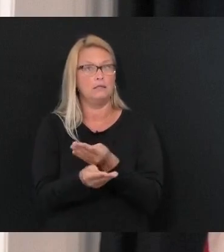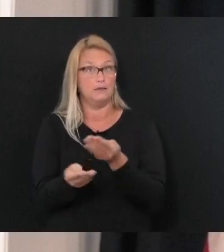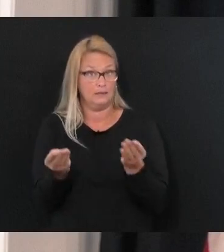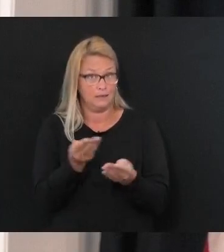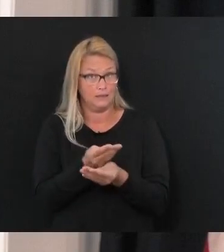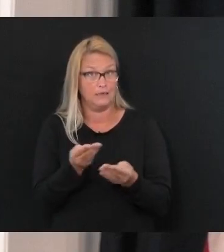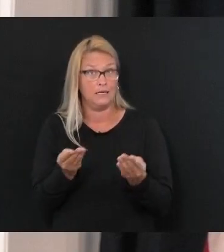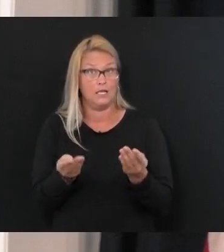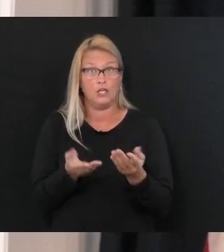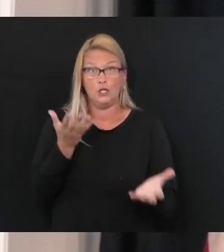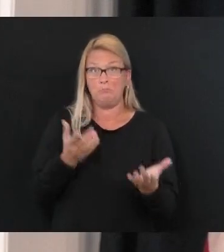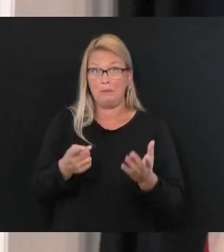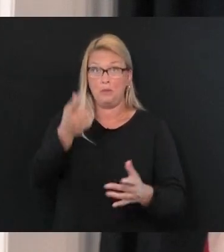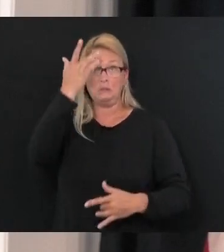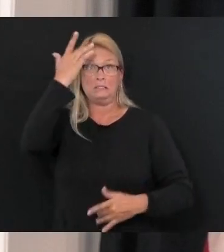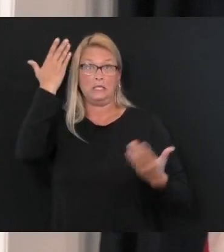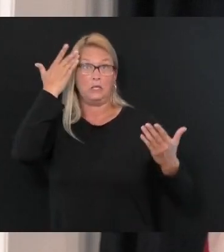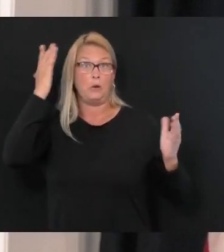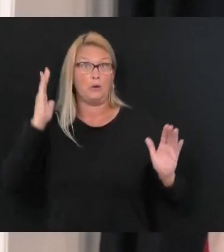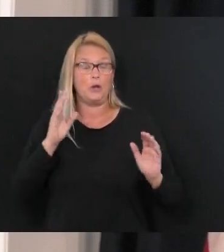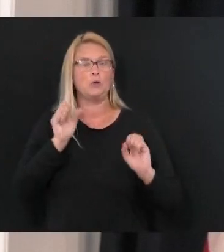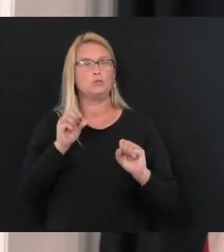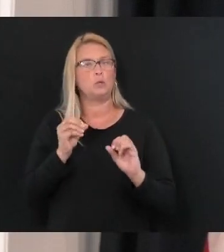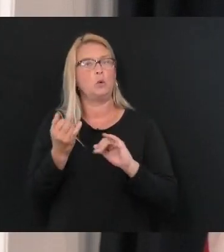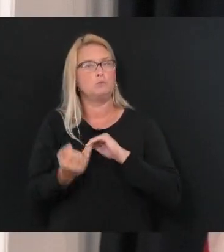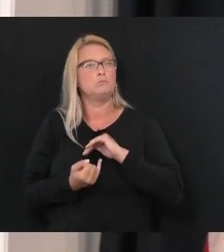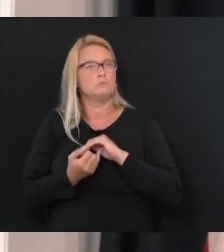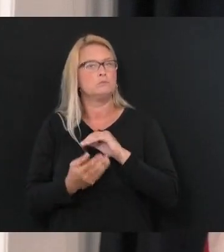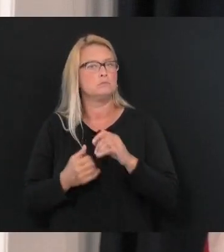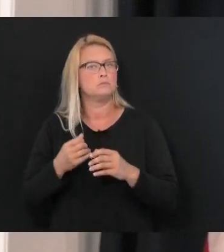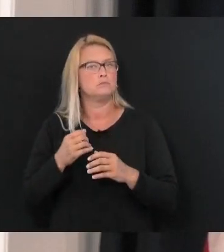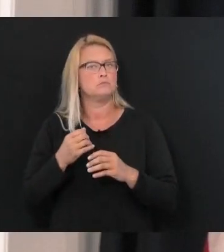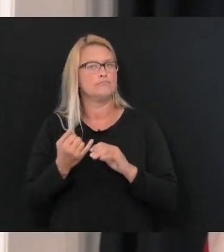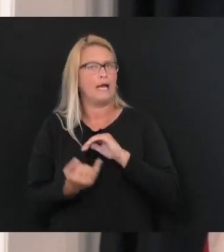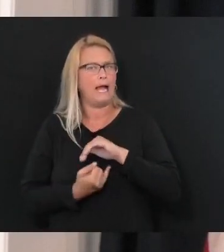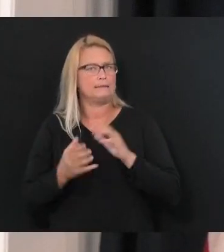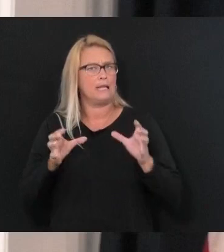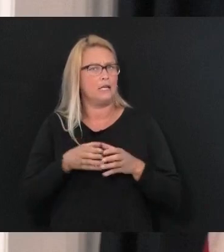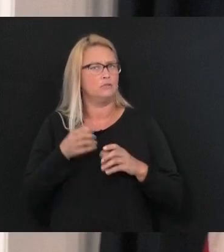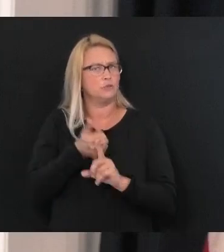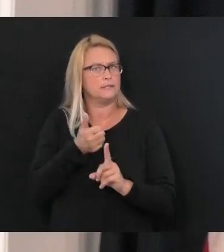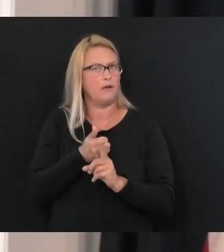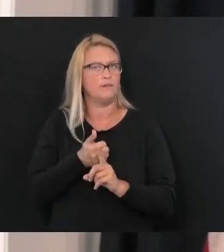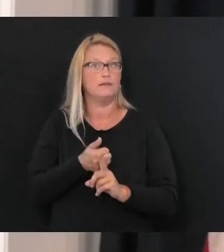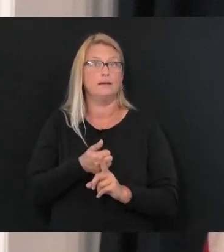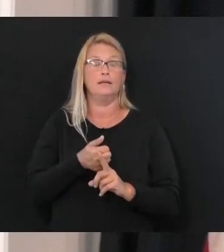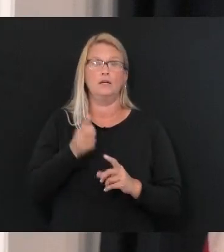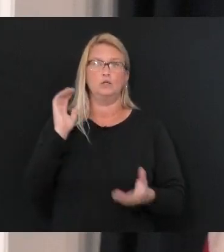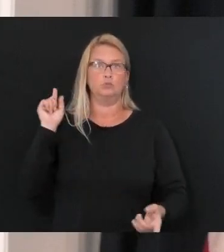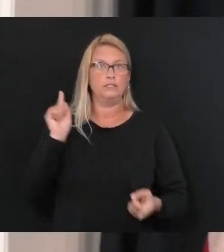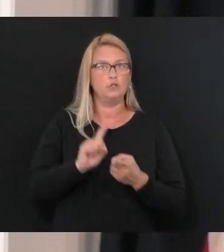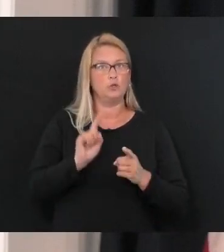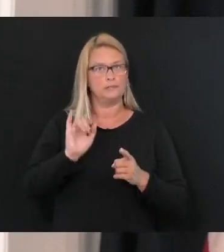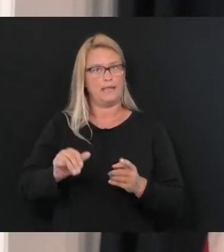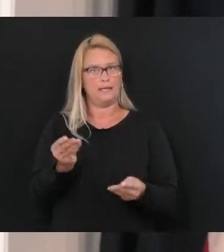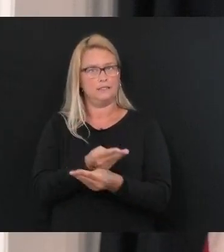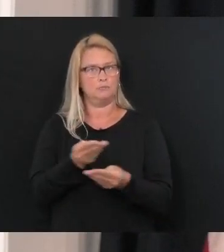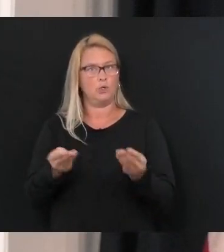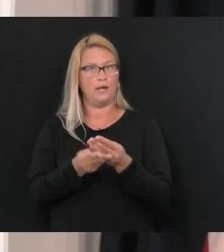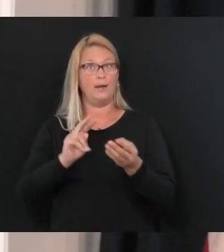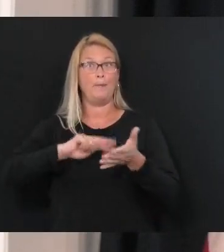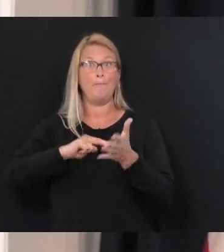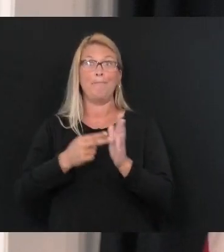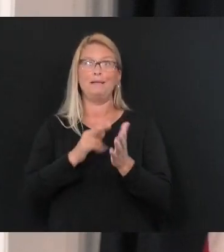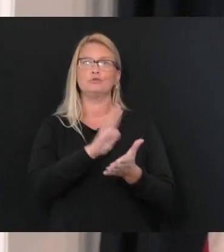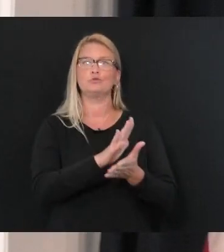pre-symptomatic. The better our county's health is and the lower the spread of COVID-19, the healthier our schools are.